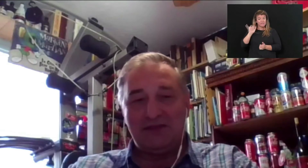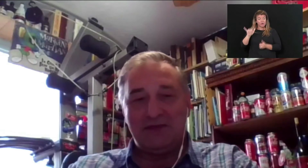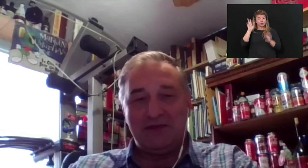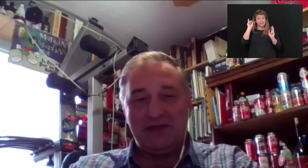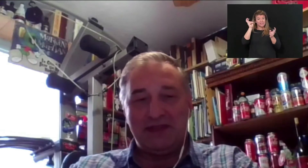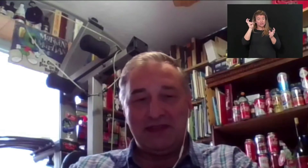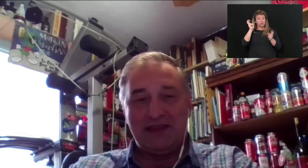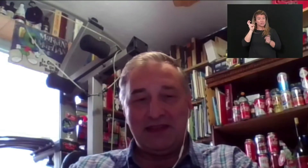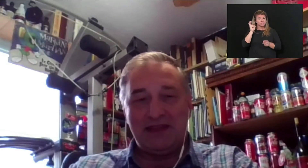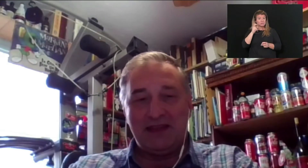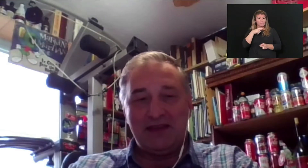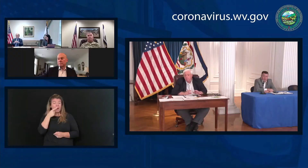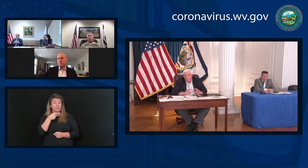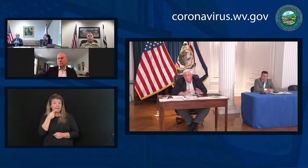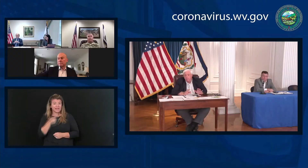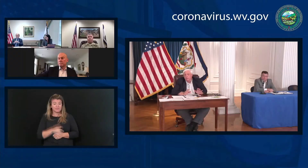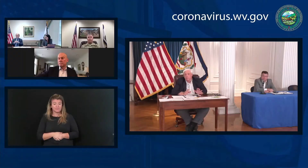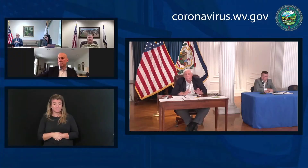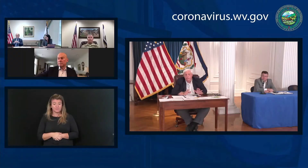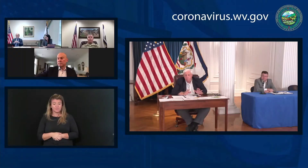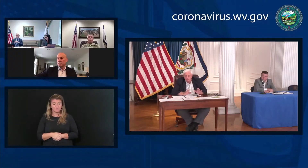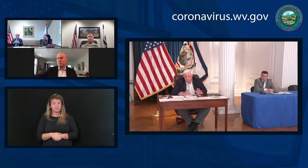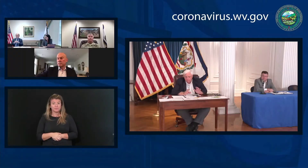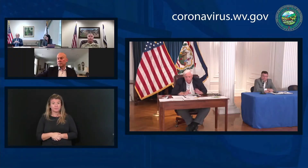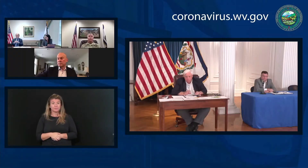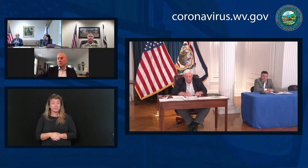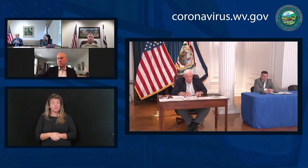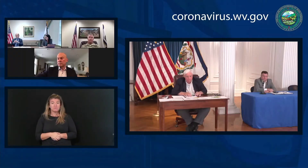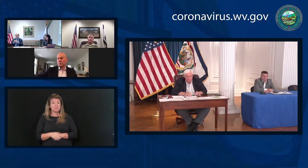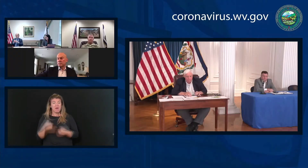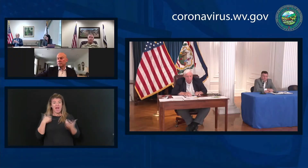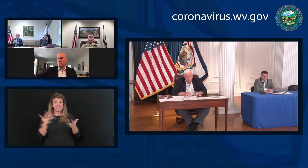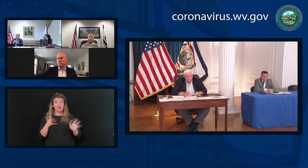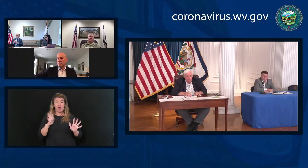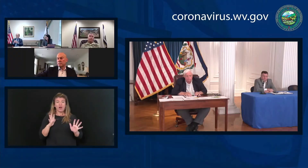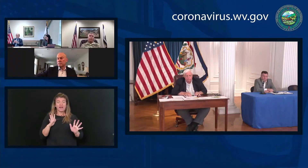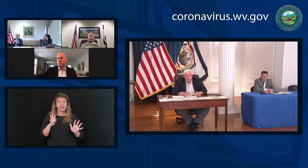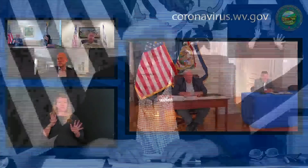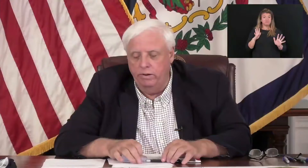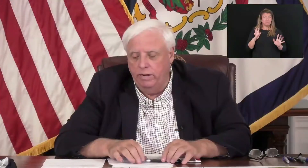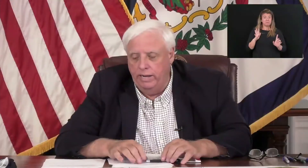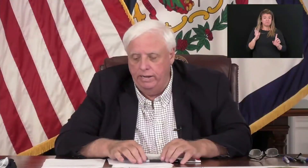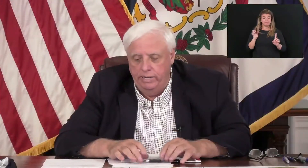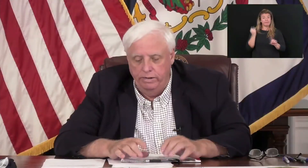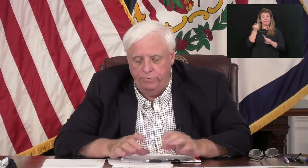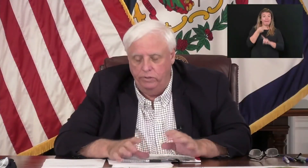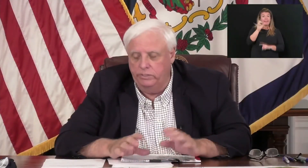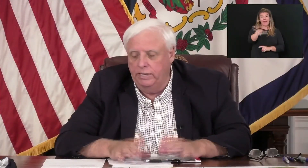Thanks. David, I've done better than that. You